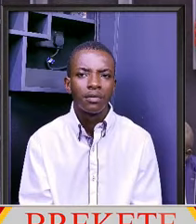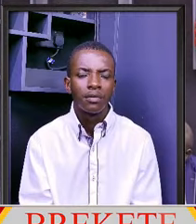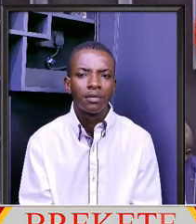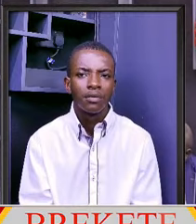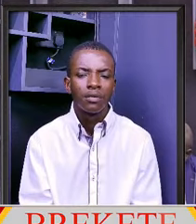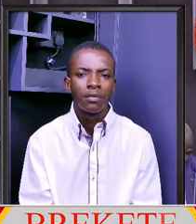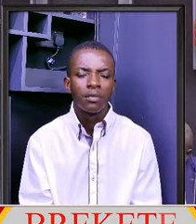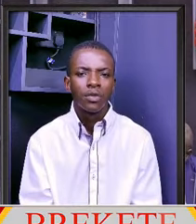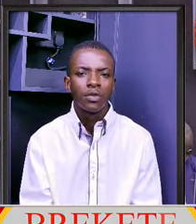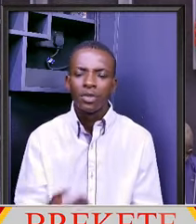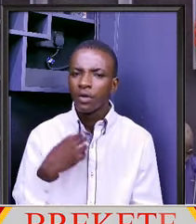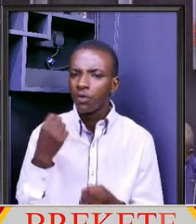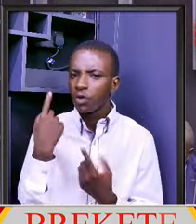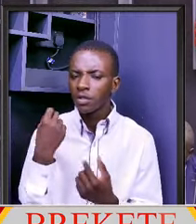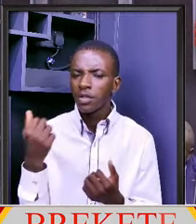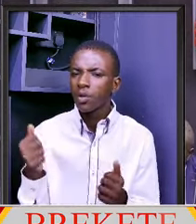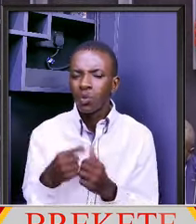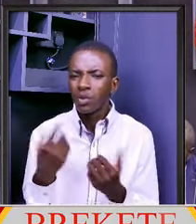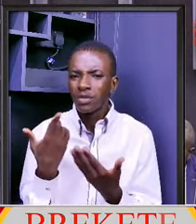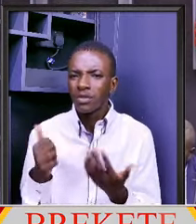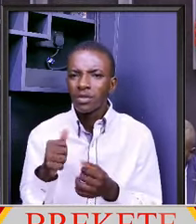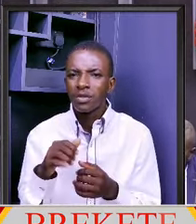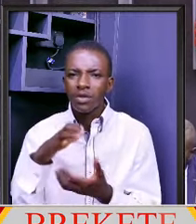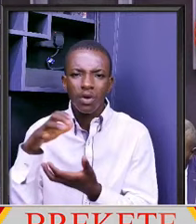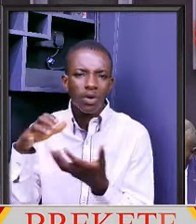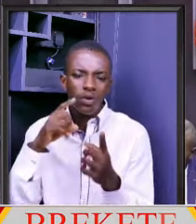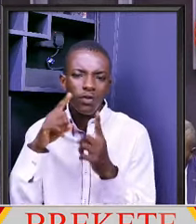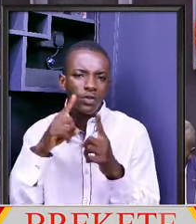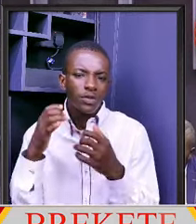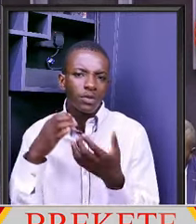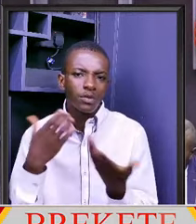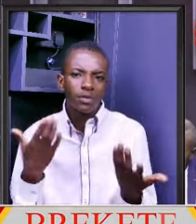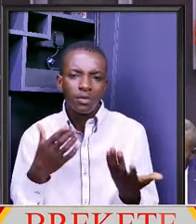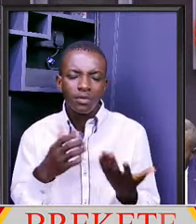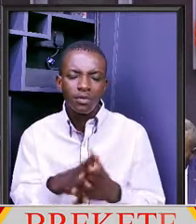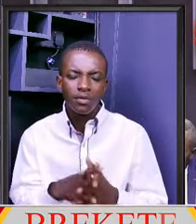No. We should have an understanding now. This is a conversation, please.